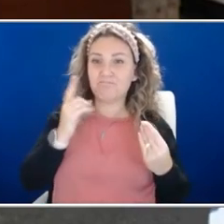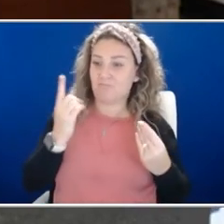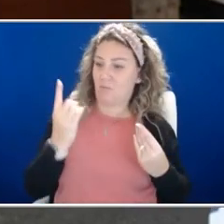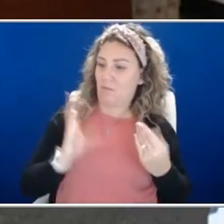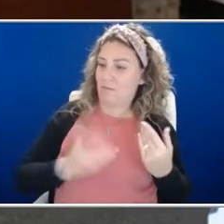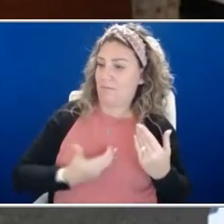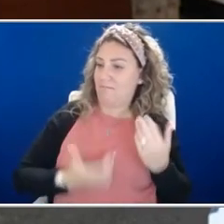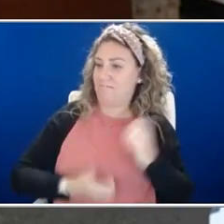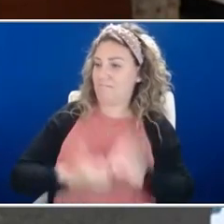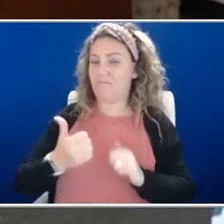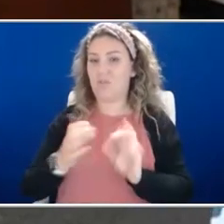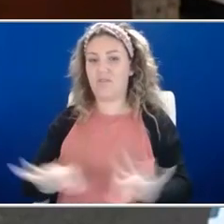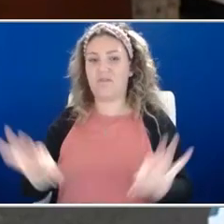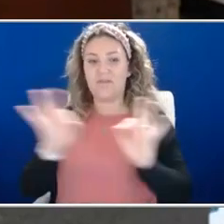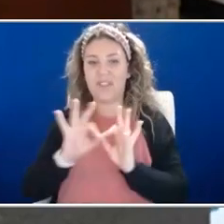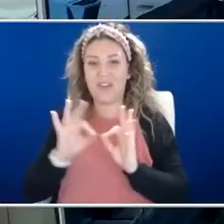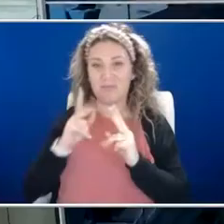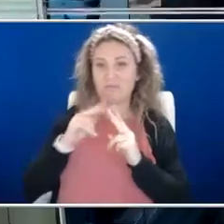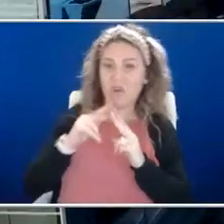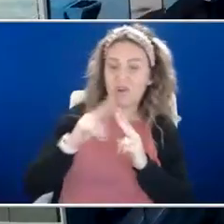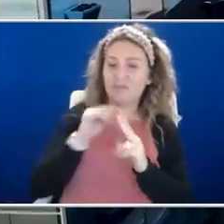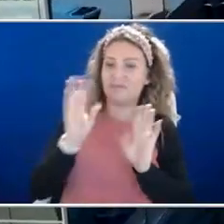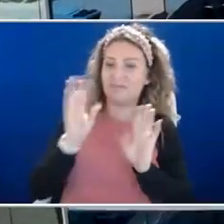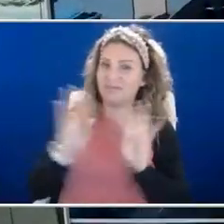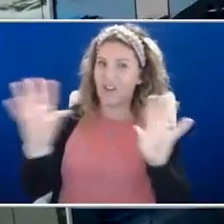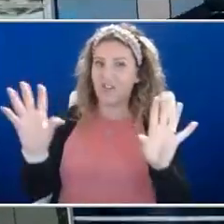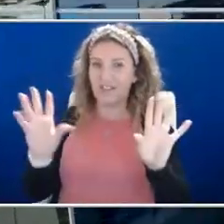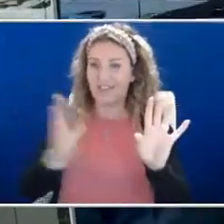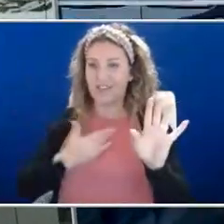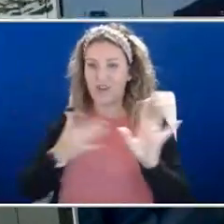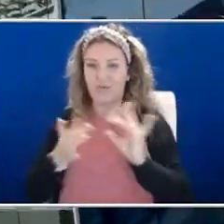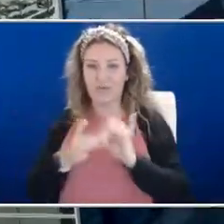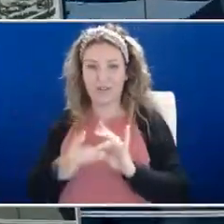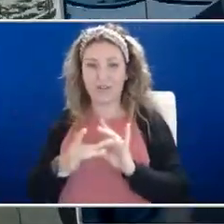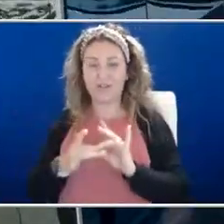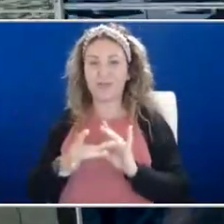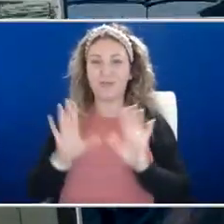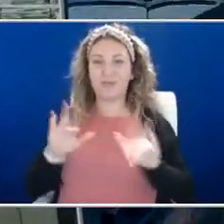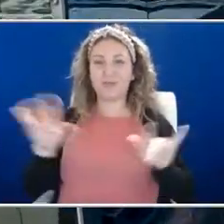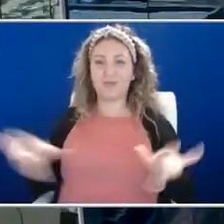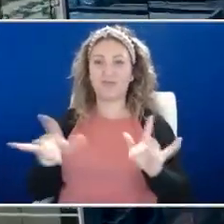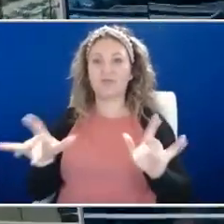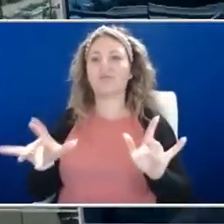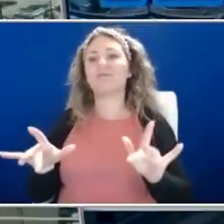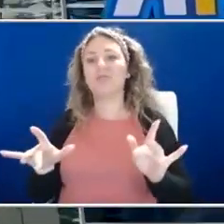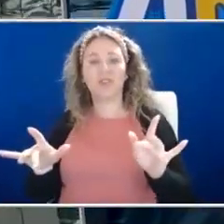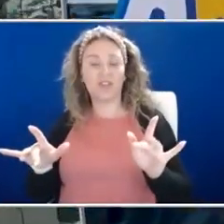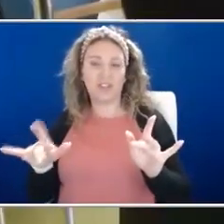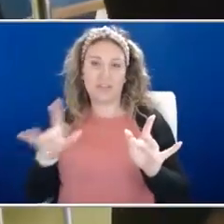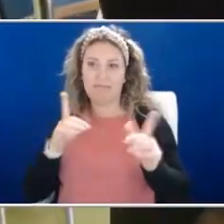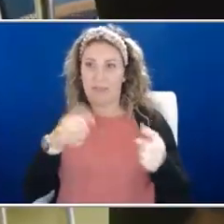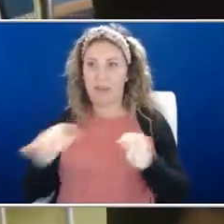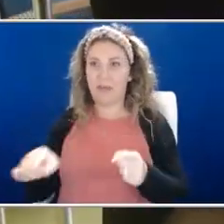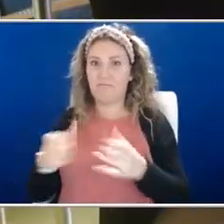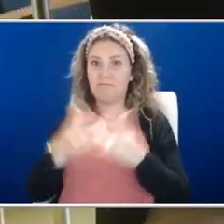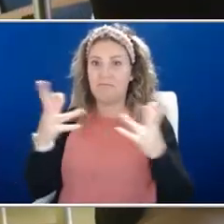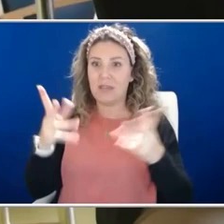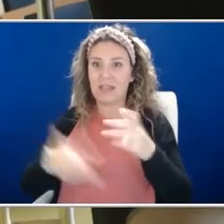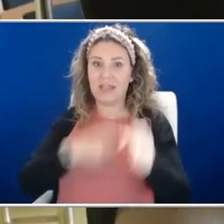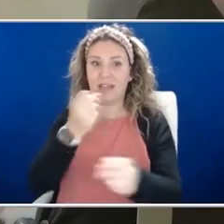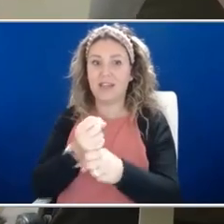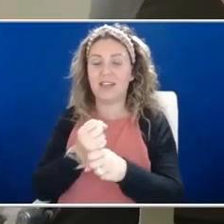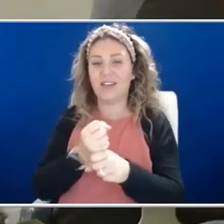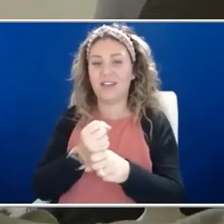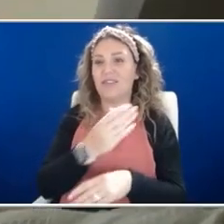valuable partners. And obviously our relationship with Children's Mercy has been going on for a number of years now and was